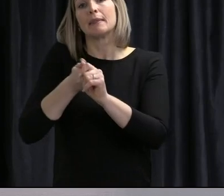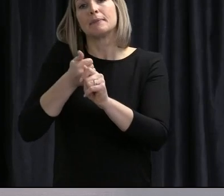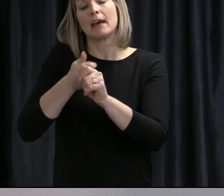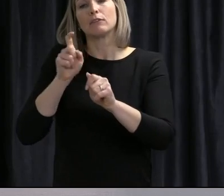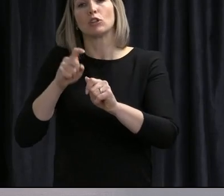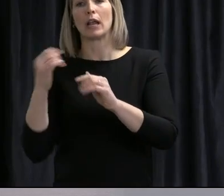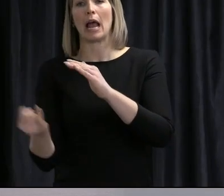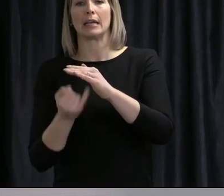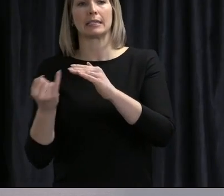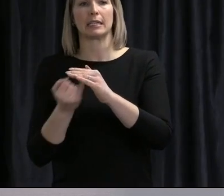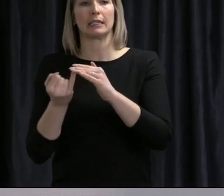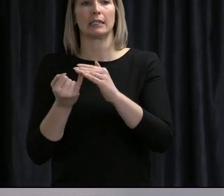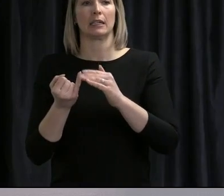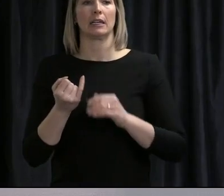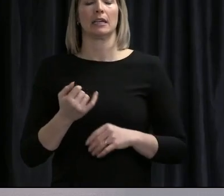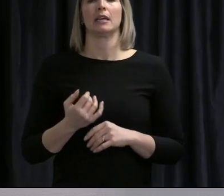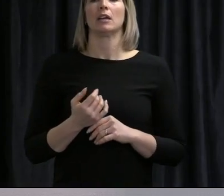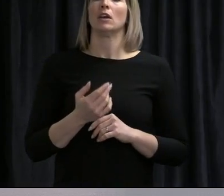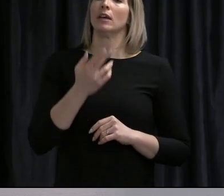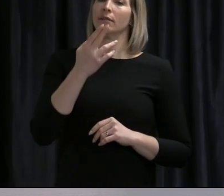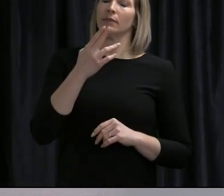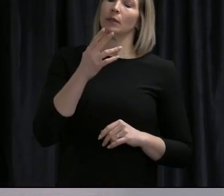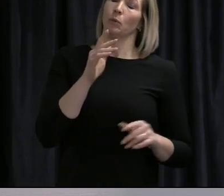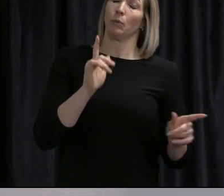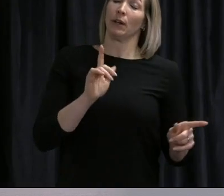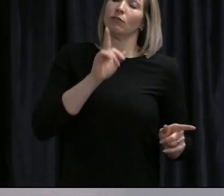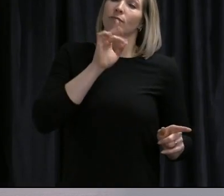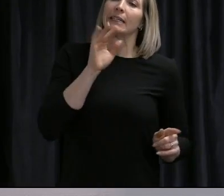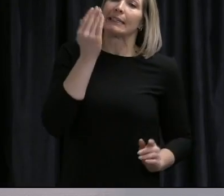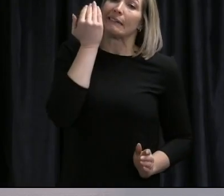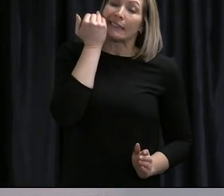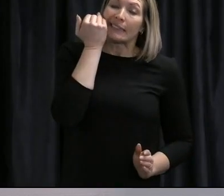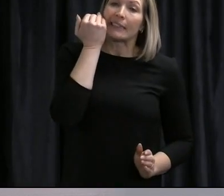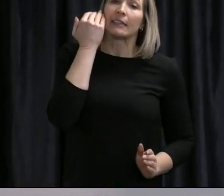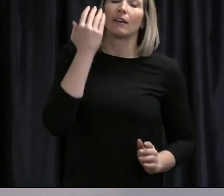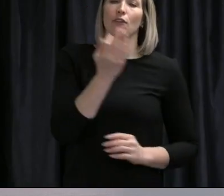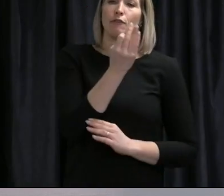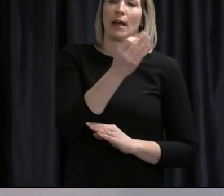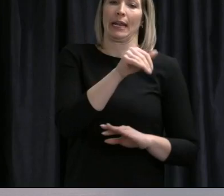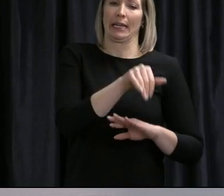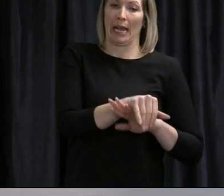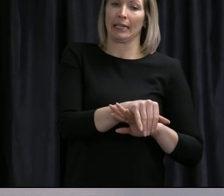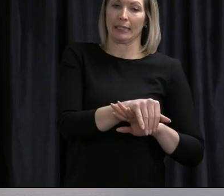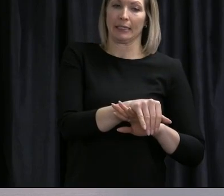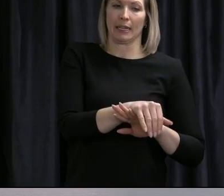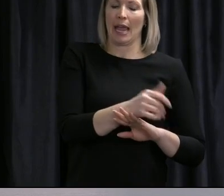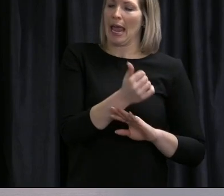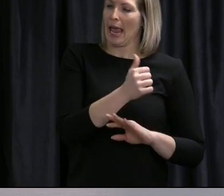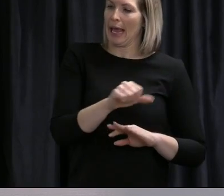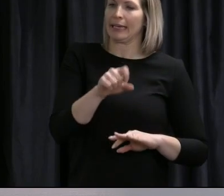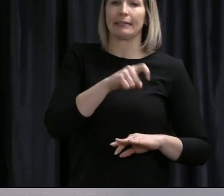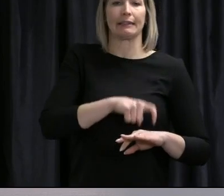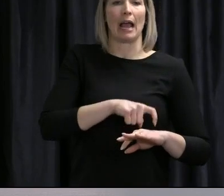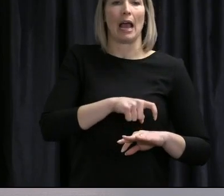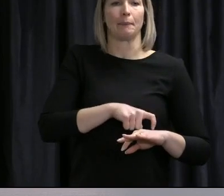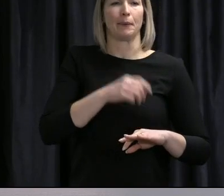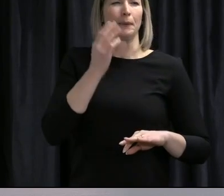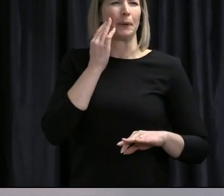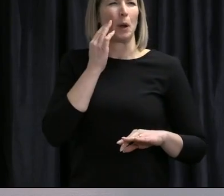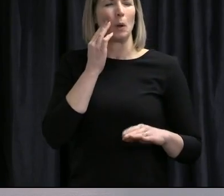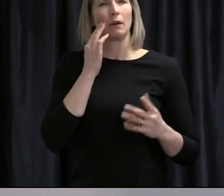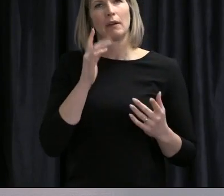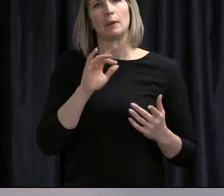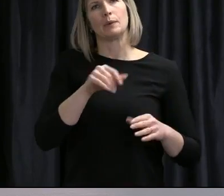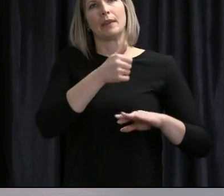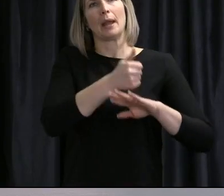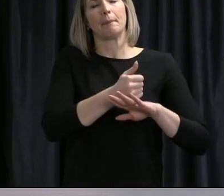since 7 o'clock on Friday. There are provisions made for some exemptions, because you know that any time you put a number in place